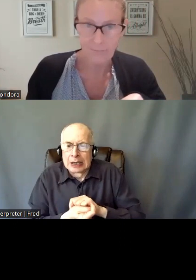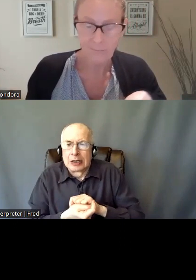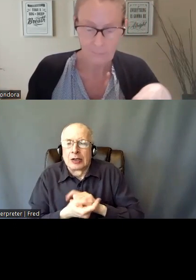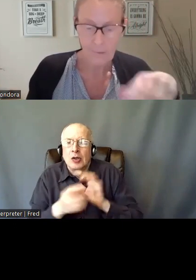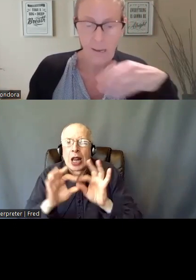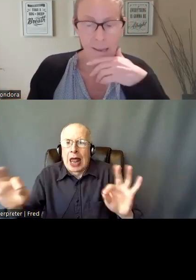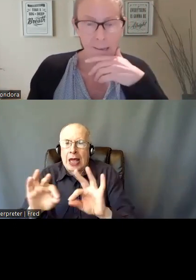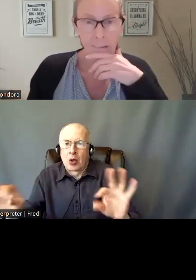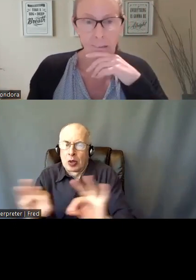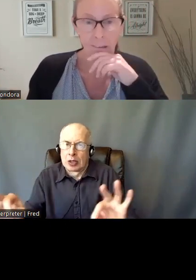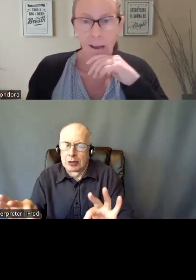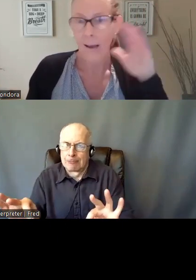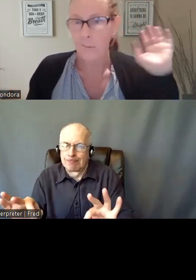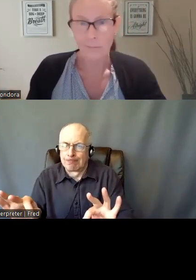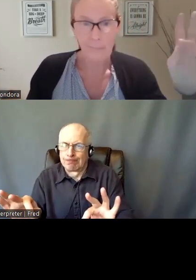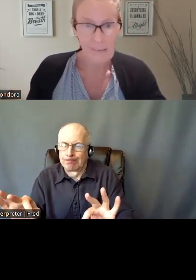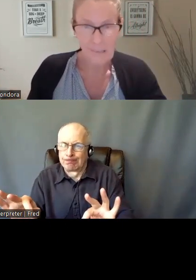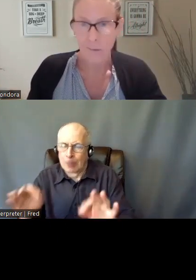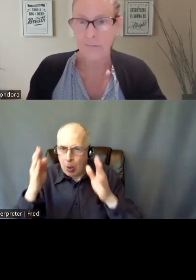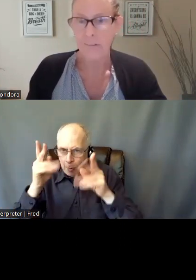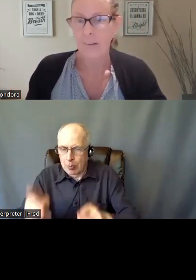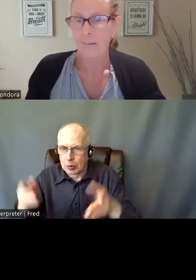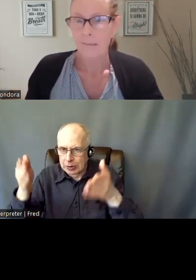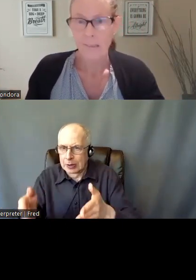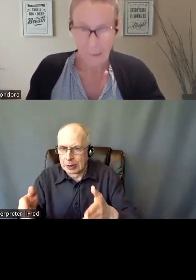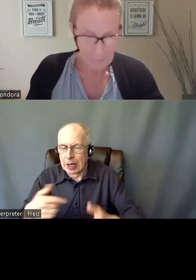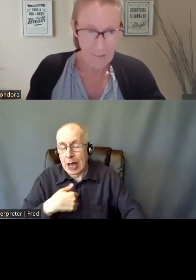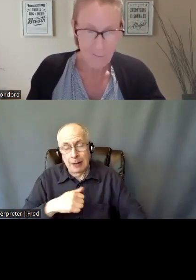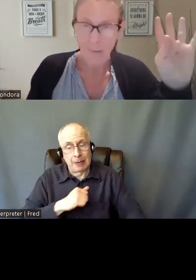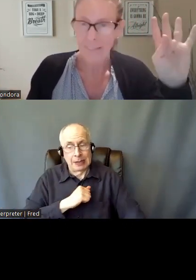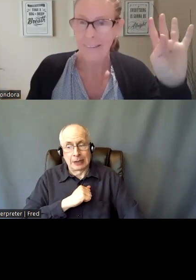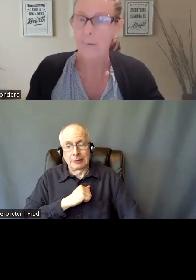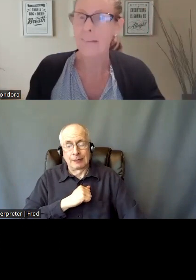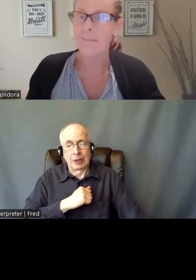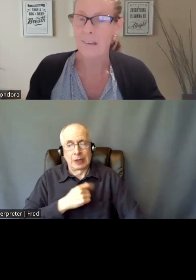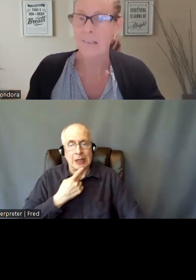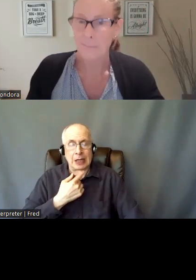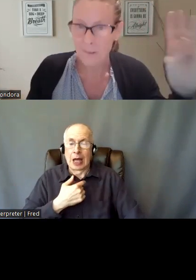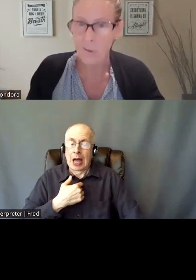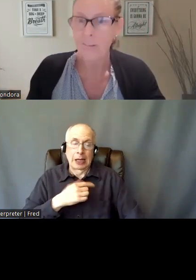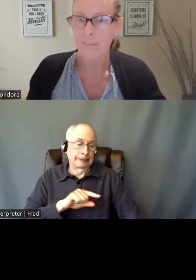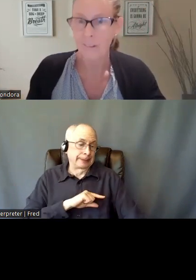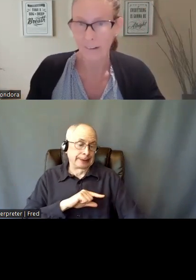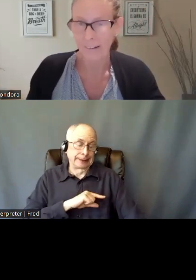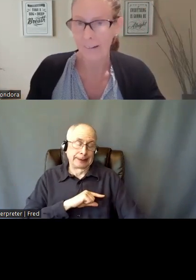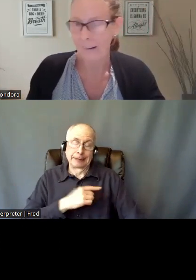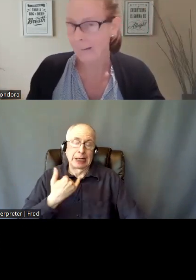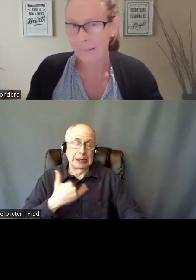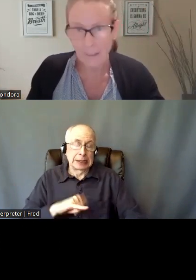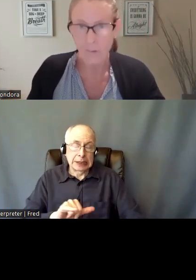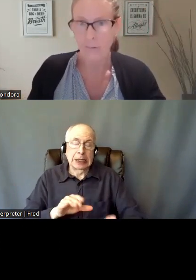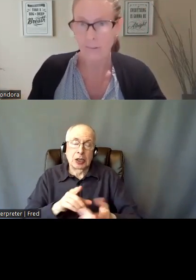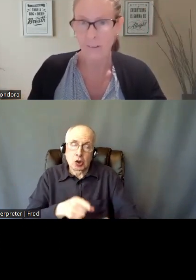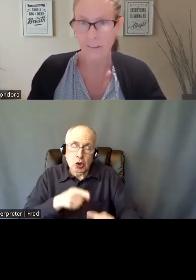spoken. And I will myself say that I have been guilty of this, and I'm still learning, and